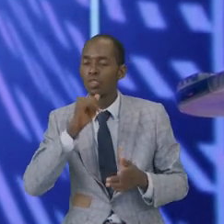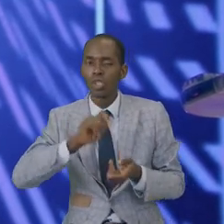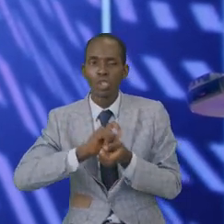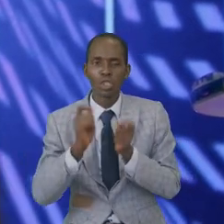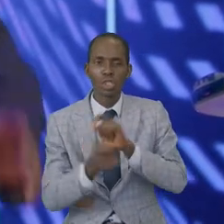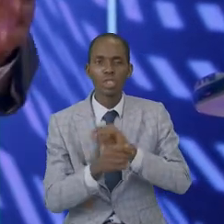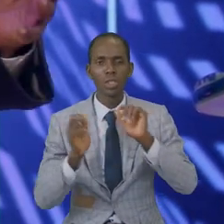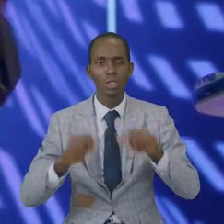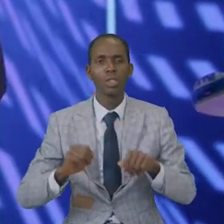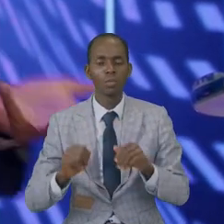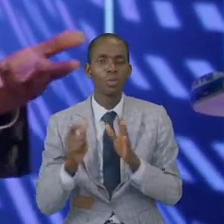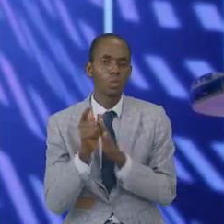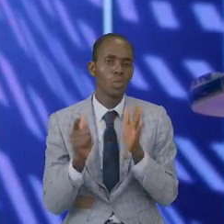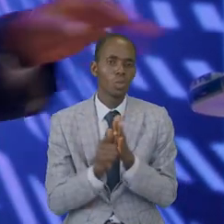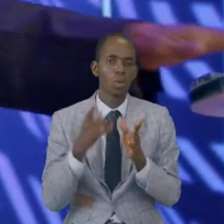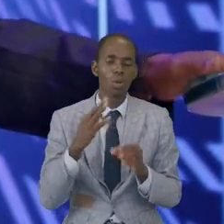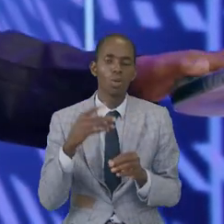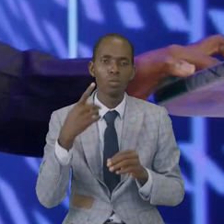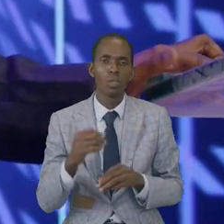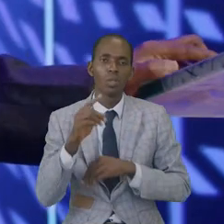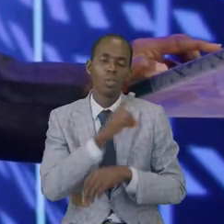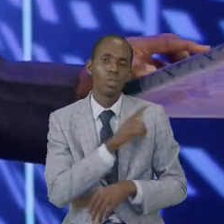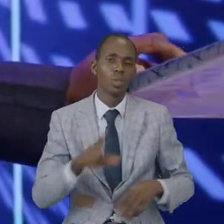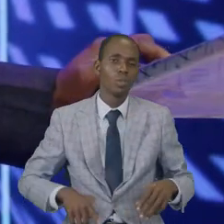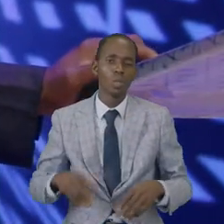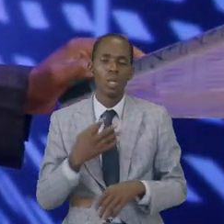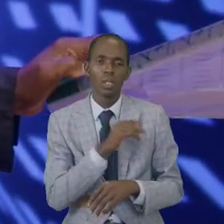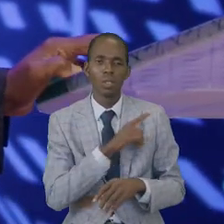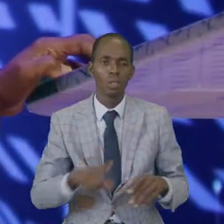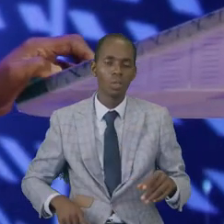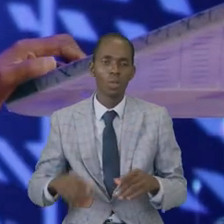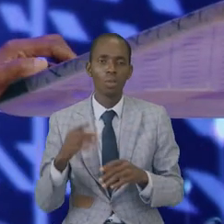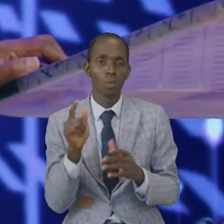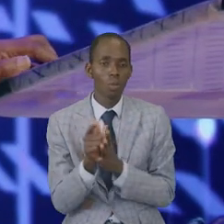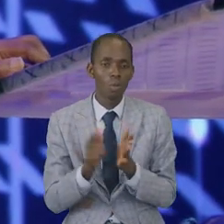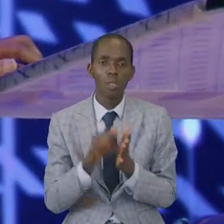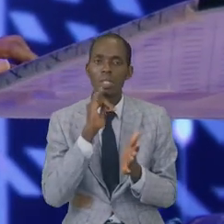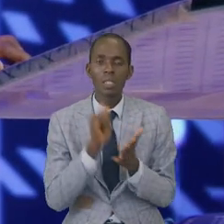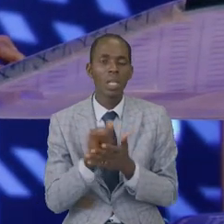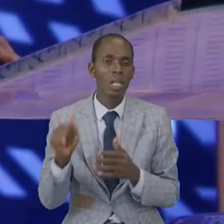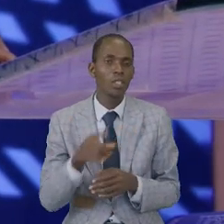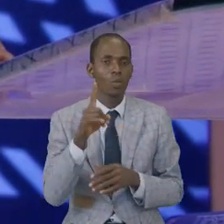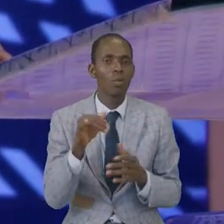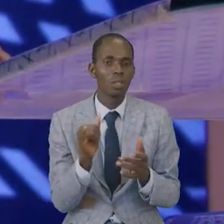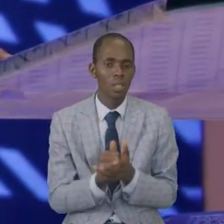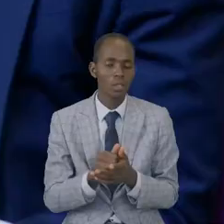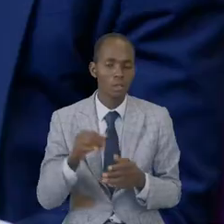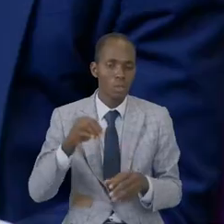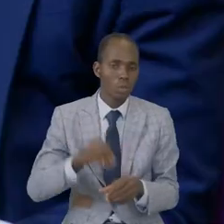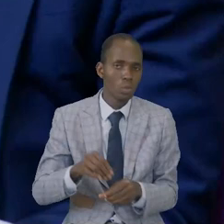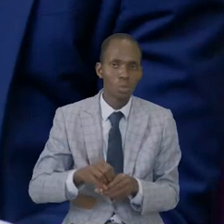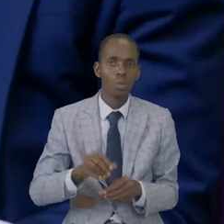principle of the Lord and the law of God is that whatsoever anyone sows, that he shall